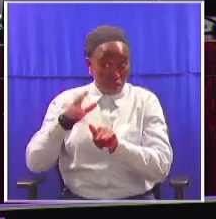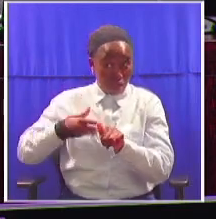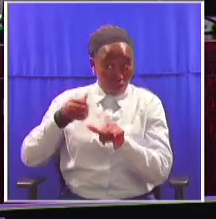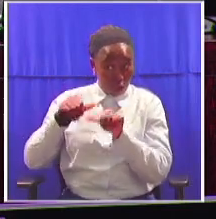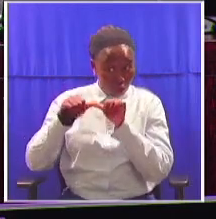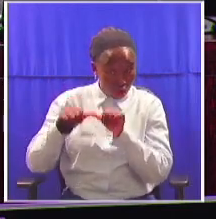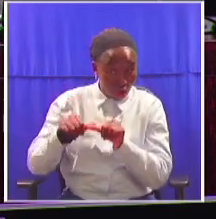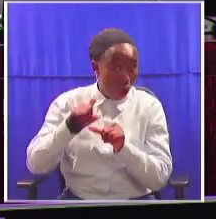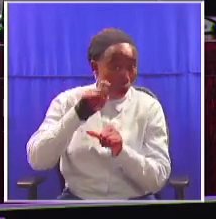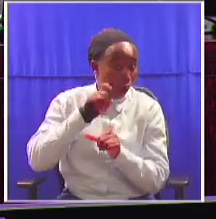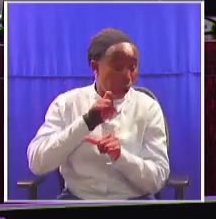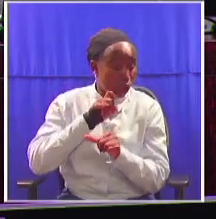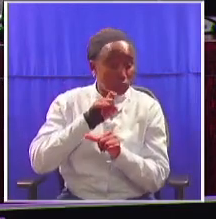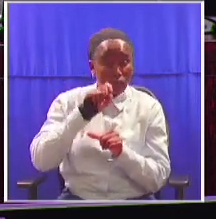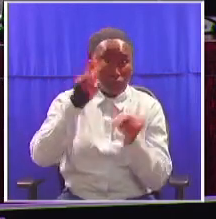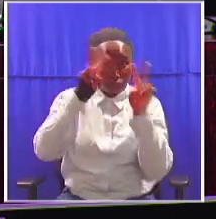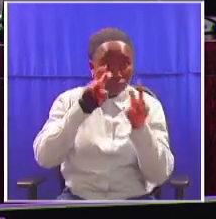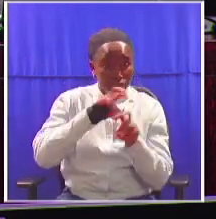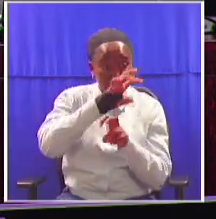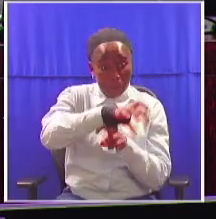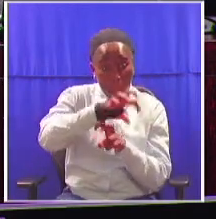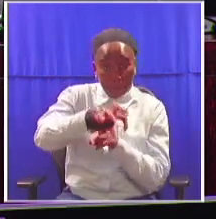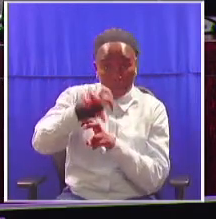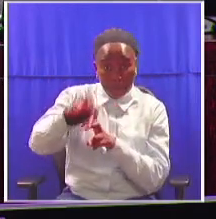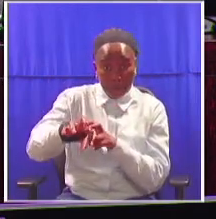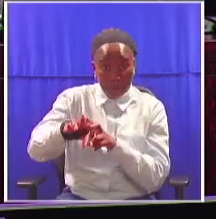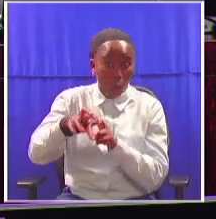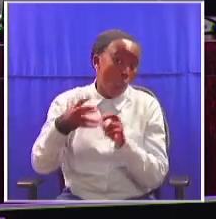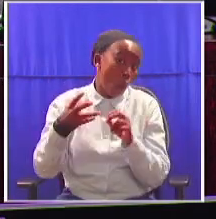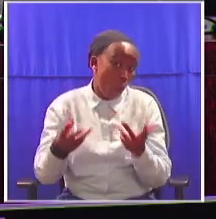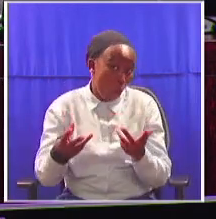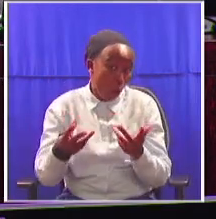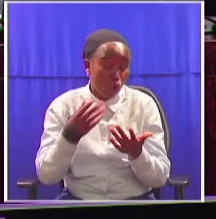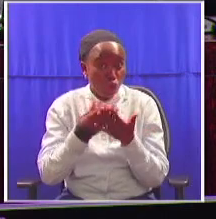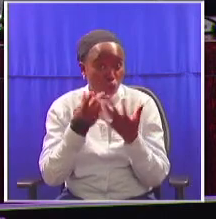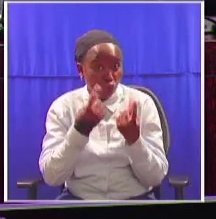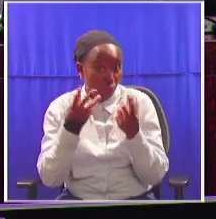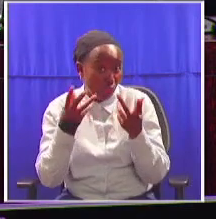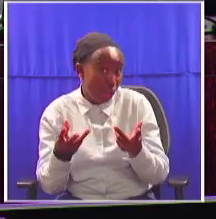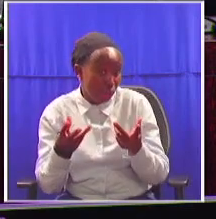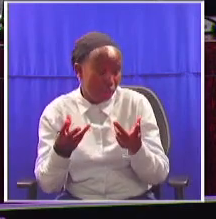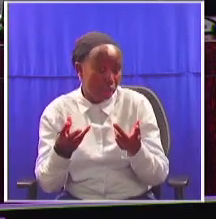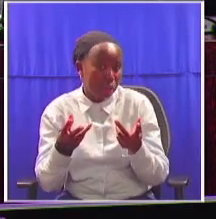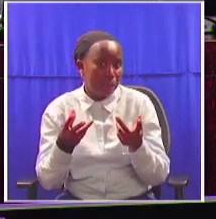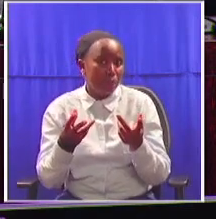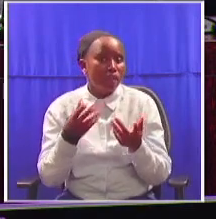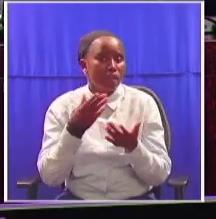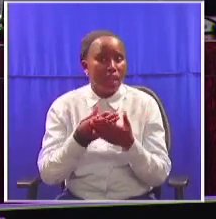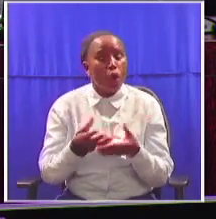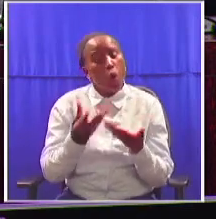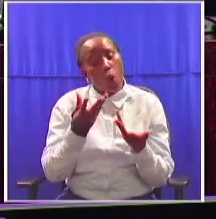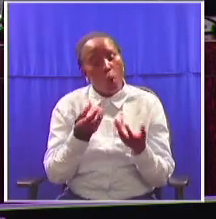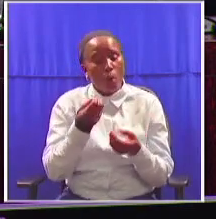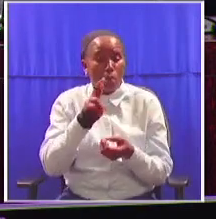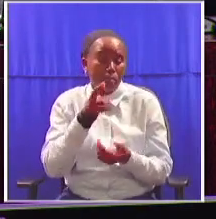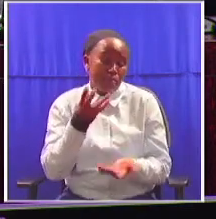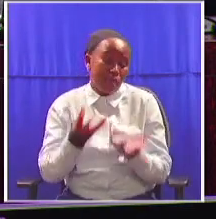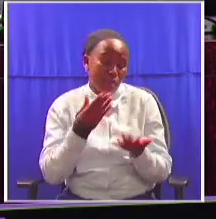power stations and the cost of doing so relative to alternative energy